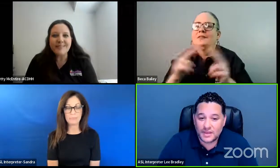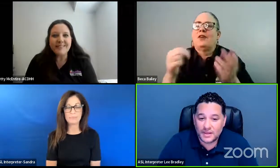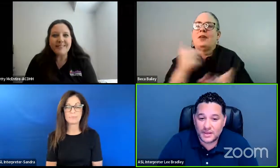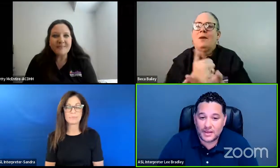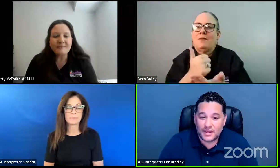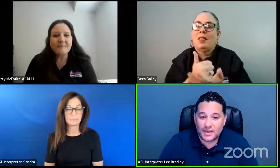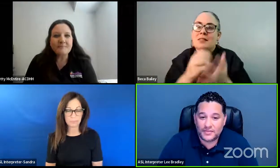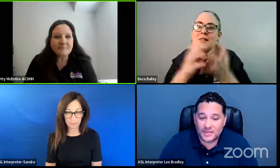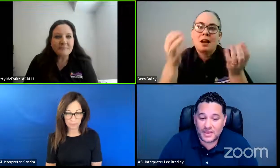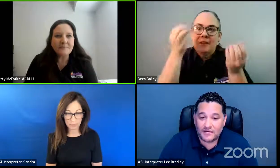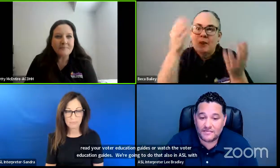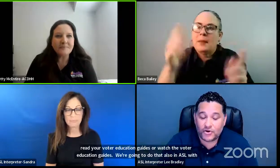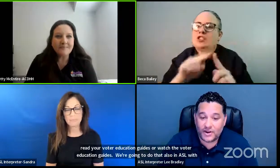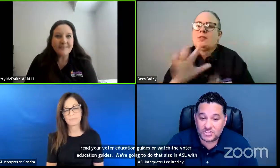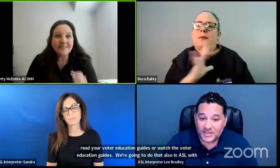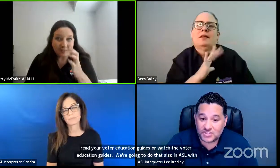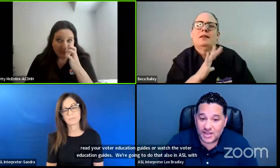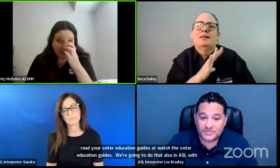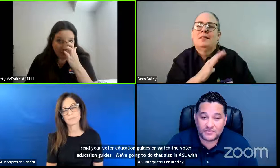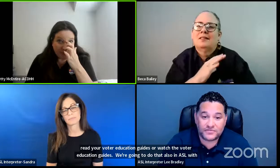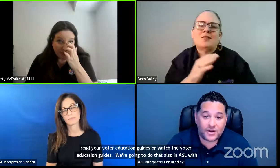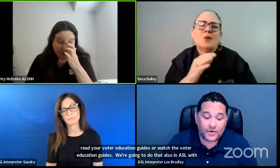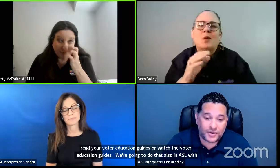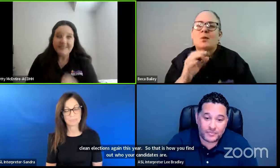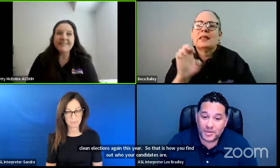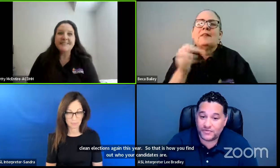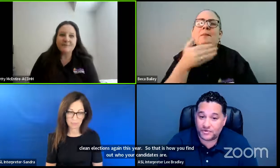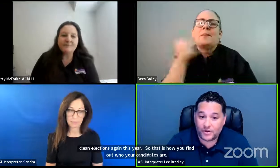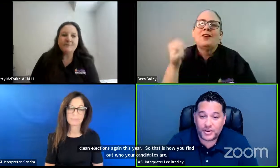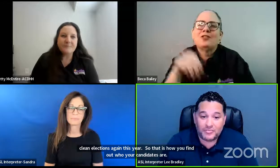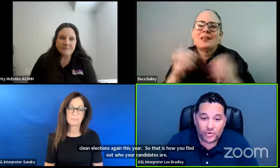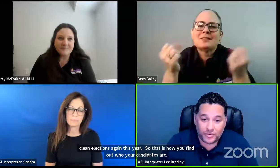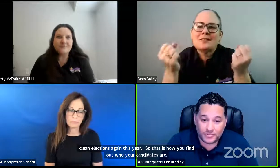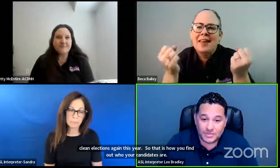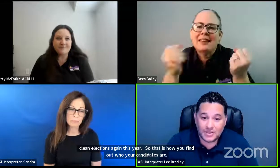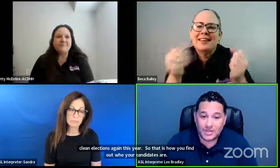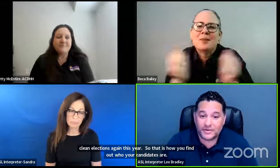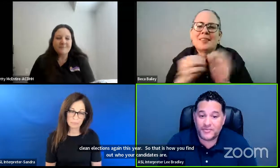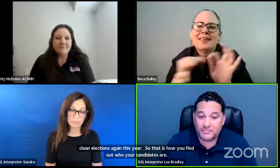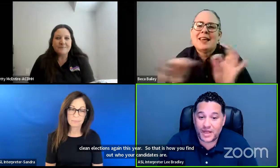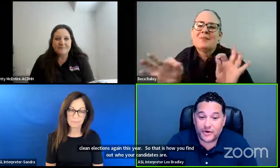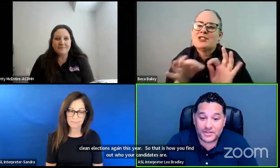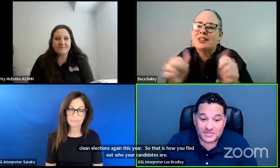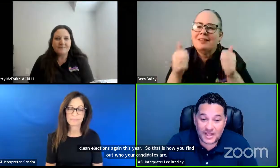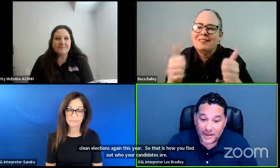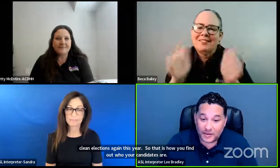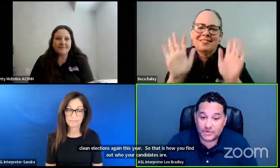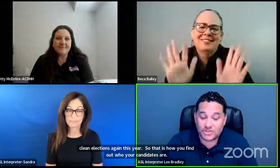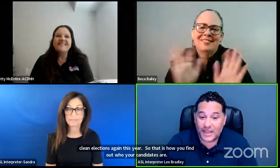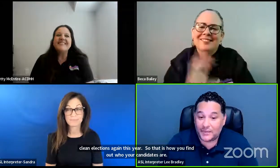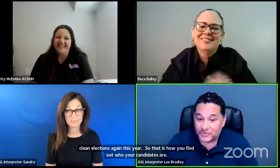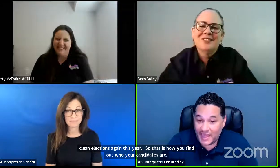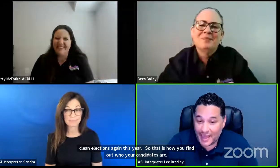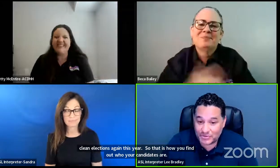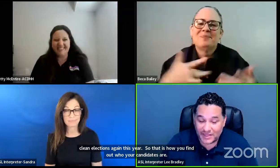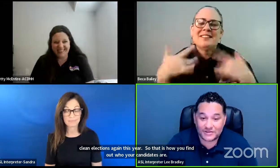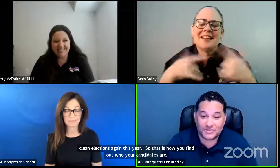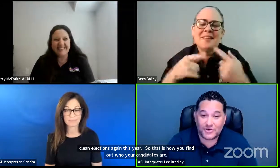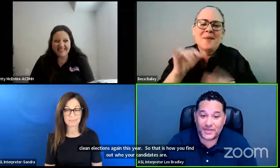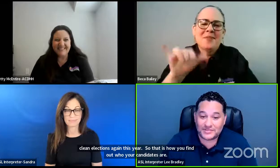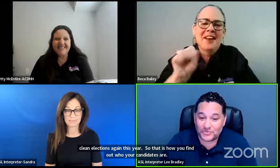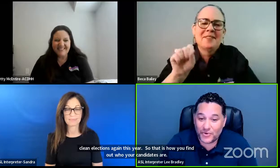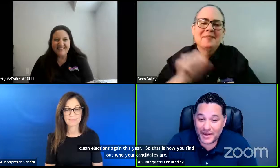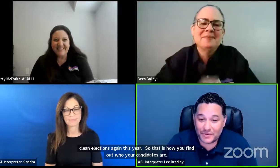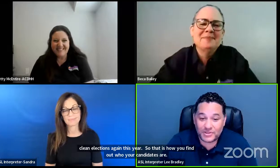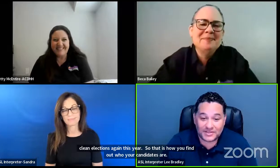The voter education guides are very pivotal, very important. they're even better in sign language and with captioning.